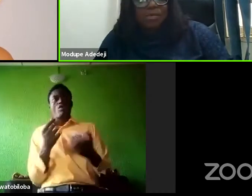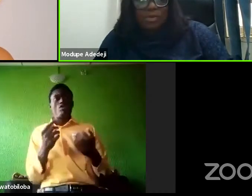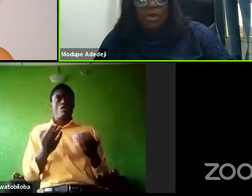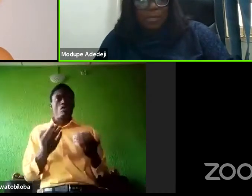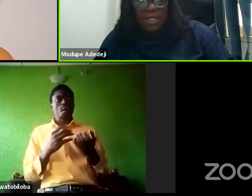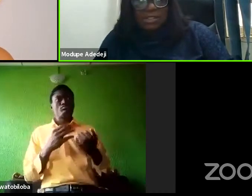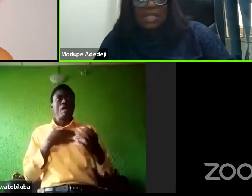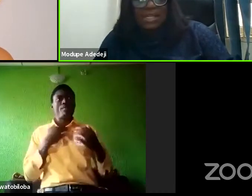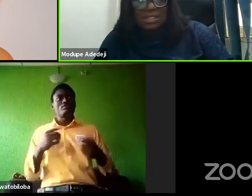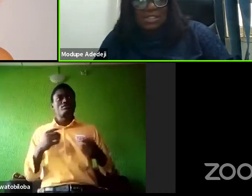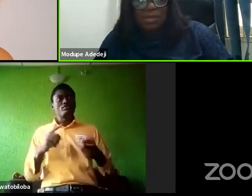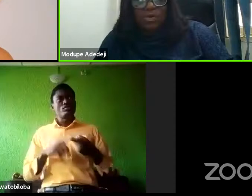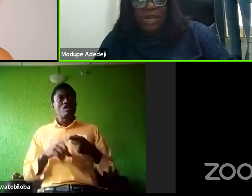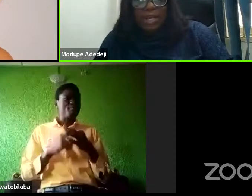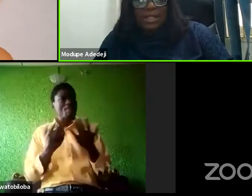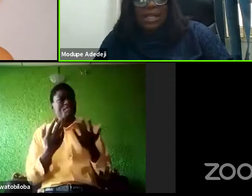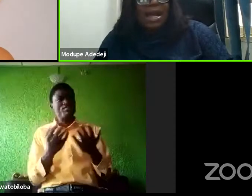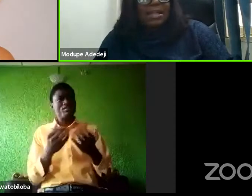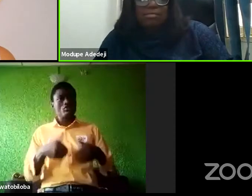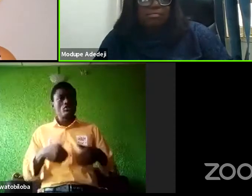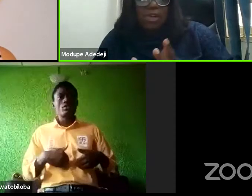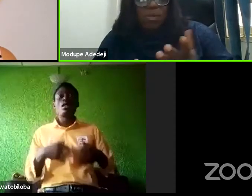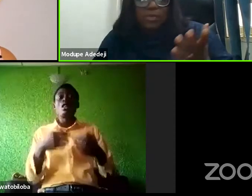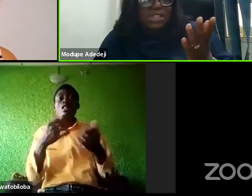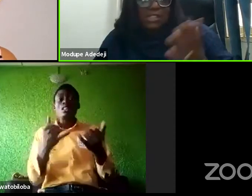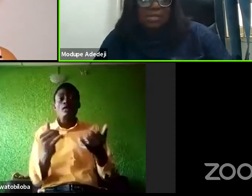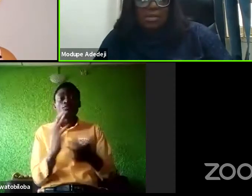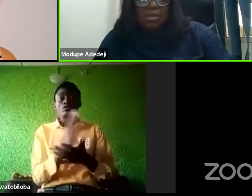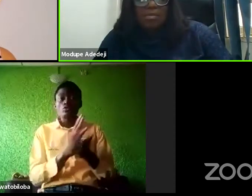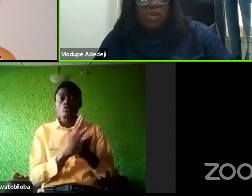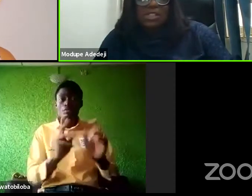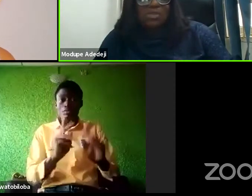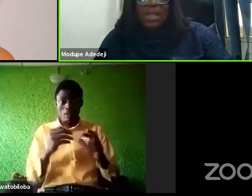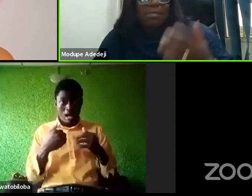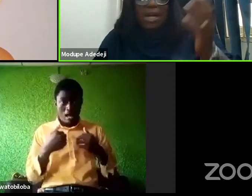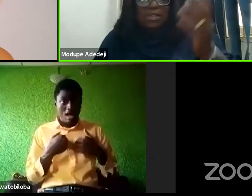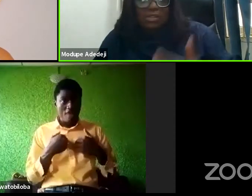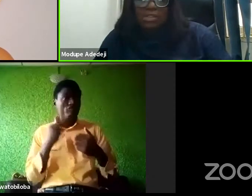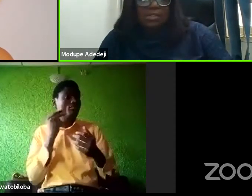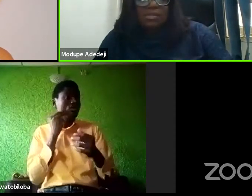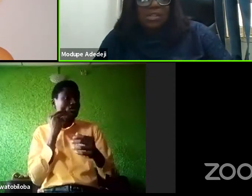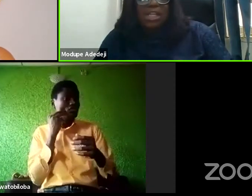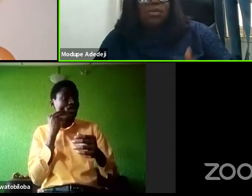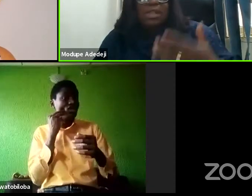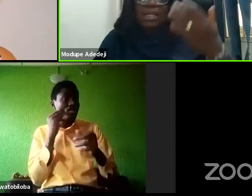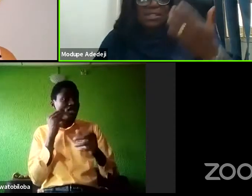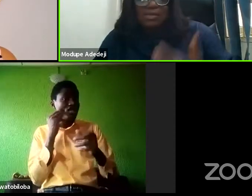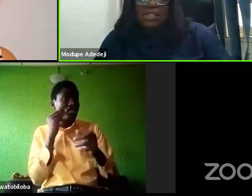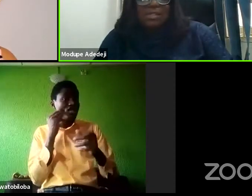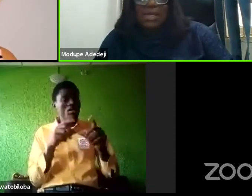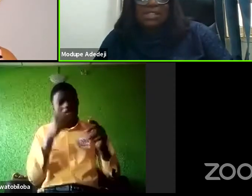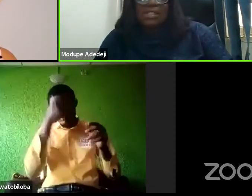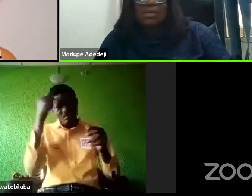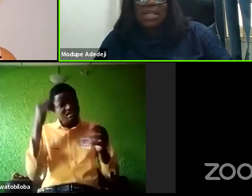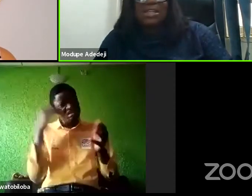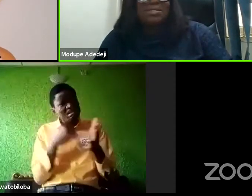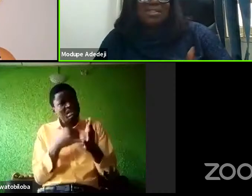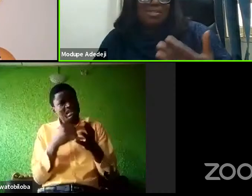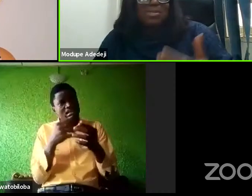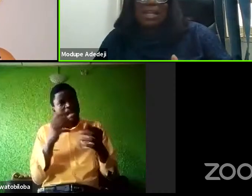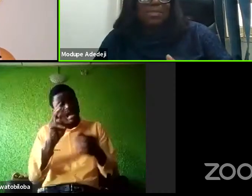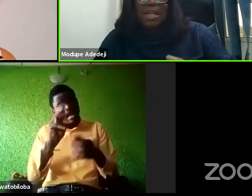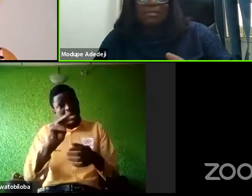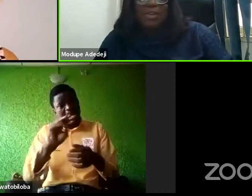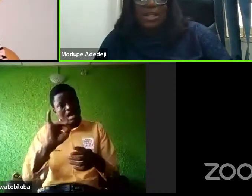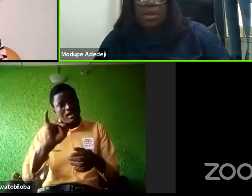have menstrual pains, that's dysmenorrhea, and they cope with it because it's quite mild. They know that when it's the menses, there's